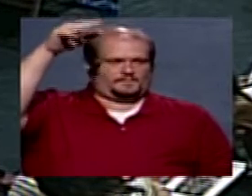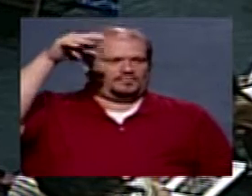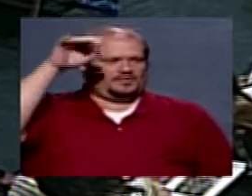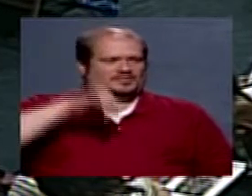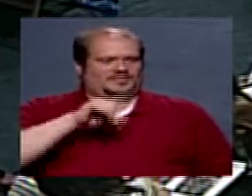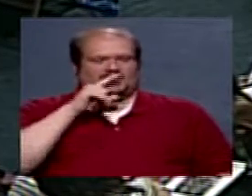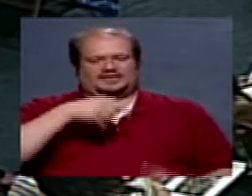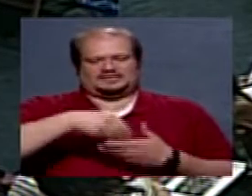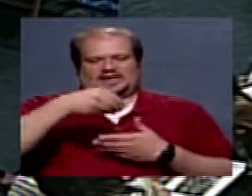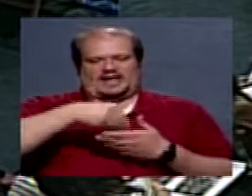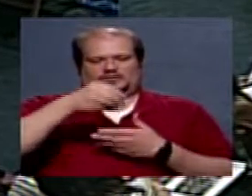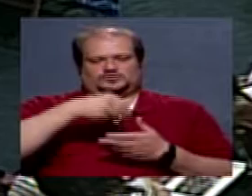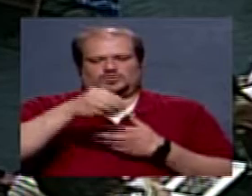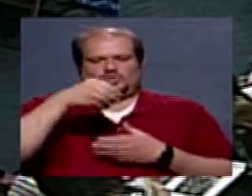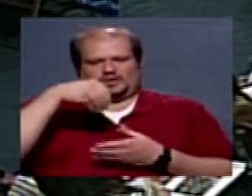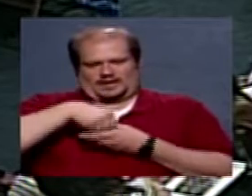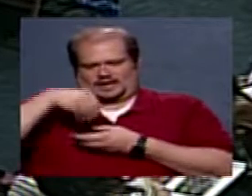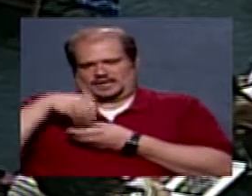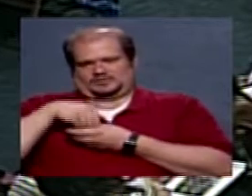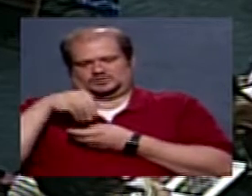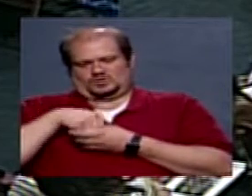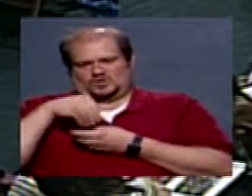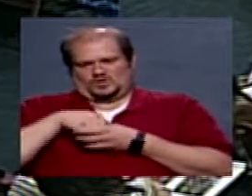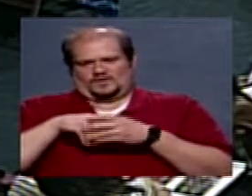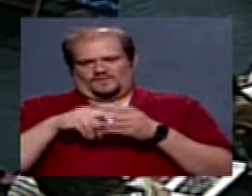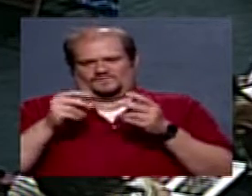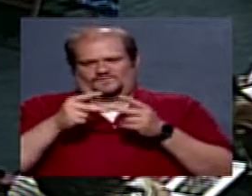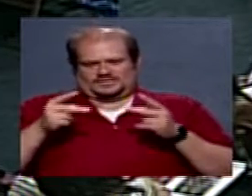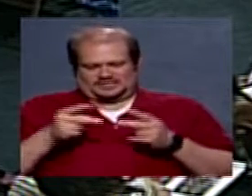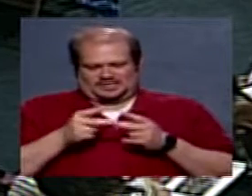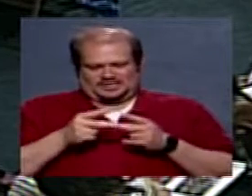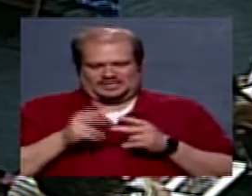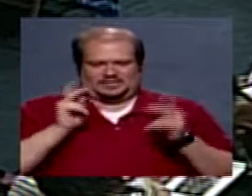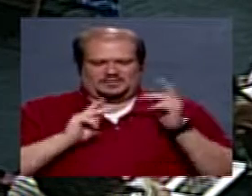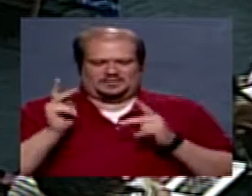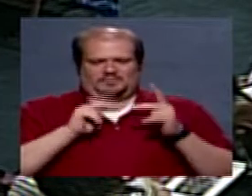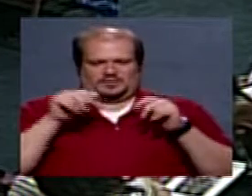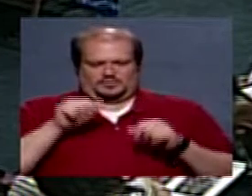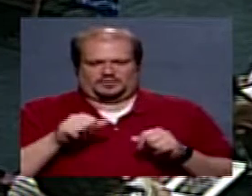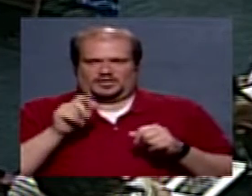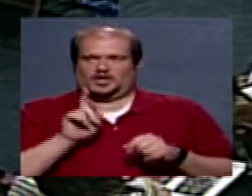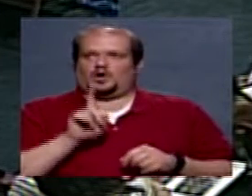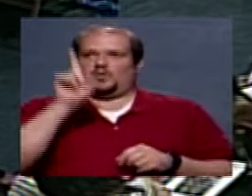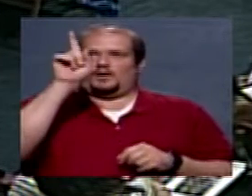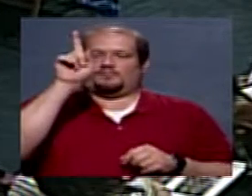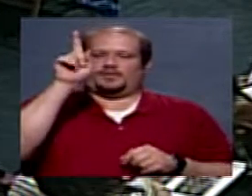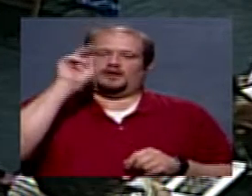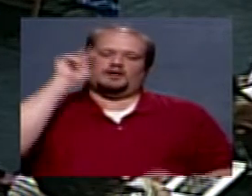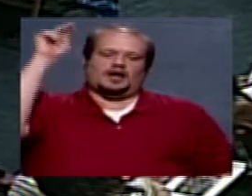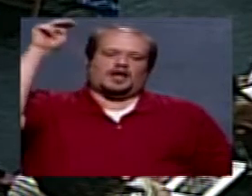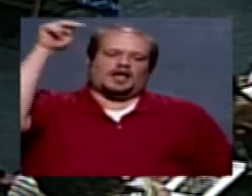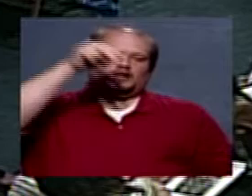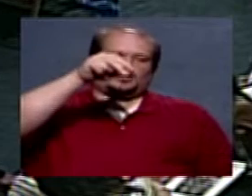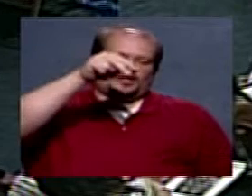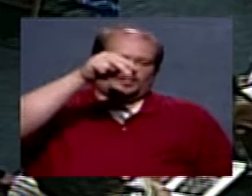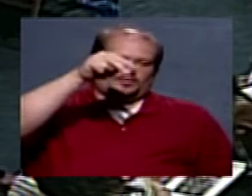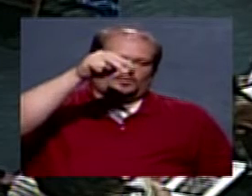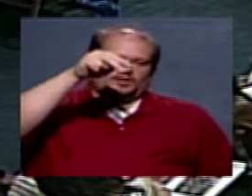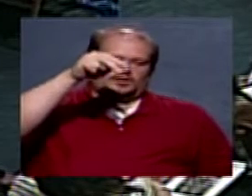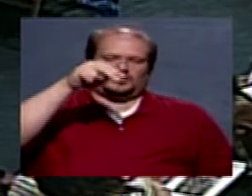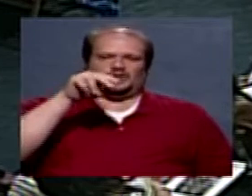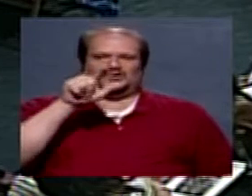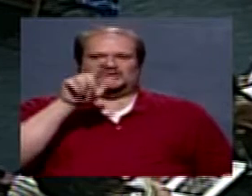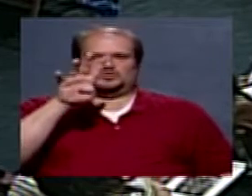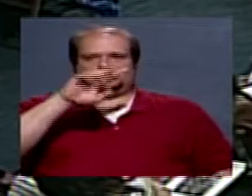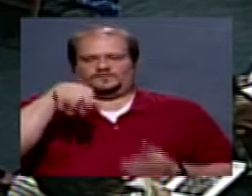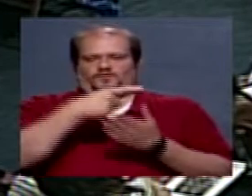is an outdoor and an indoor facility. People can go up there and look out the window